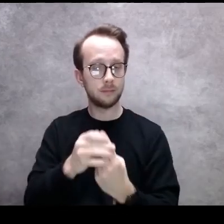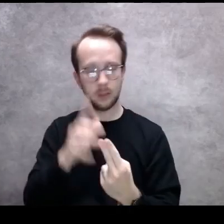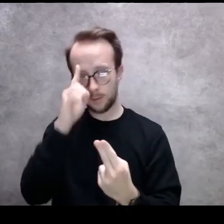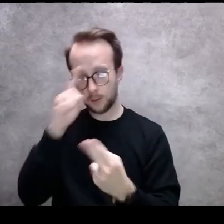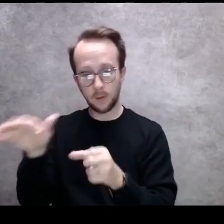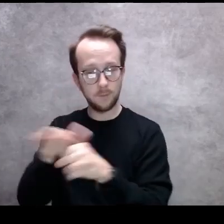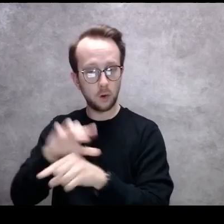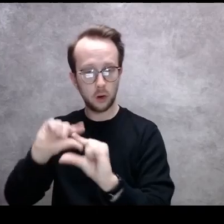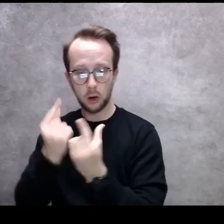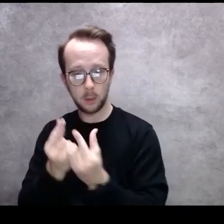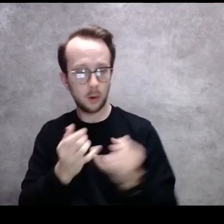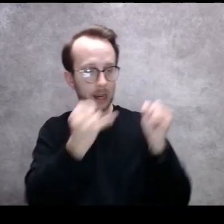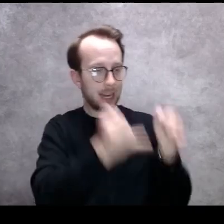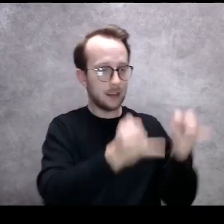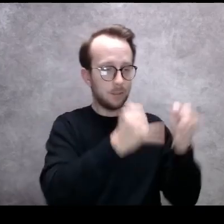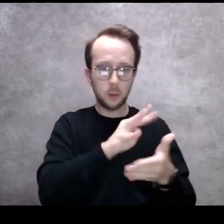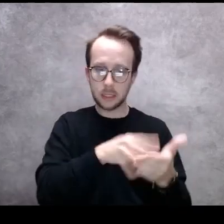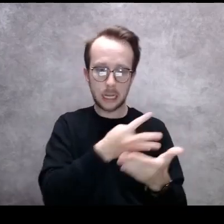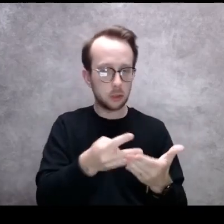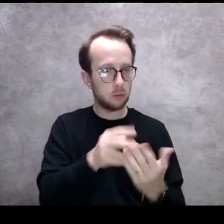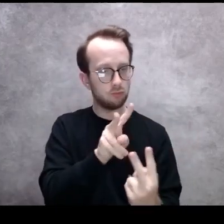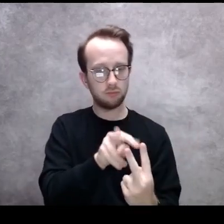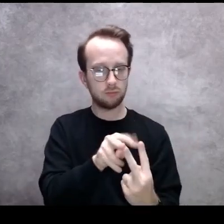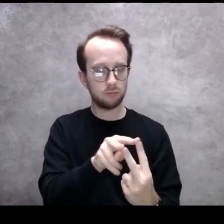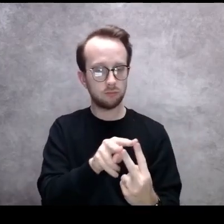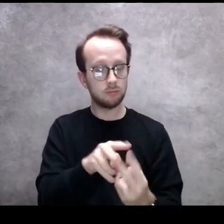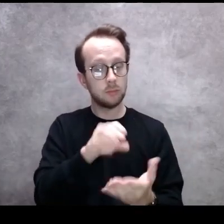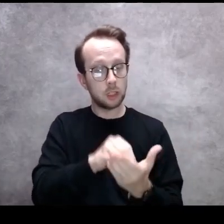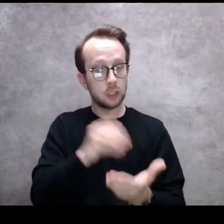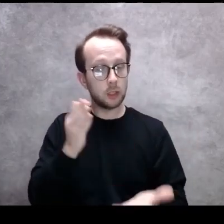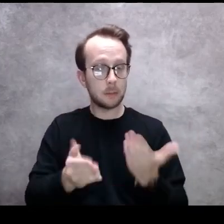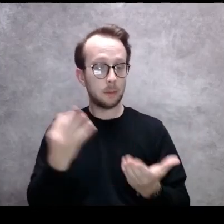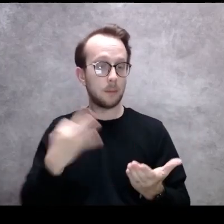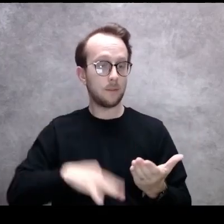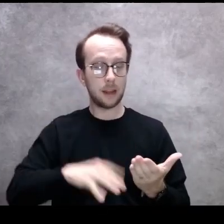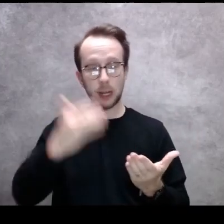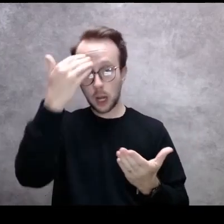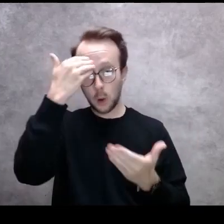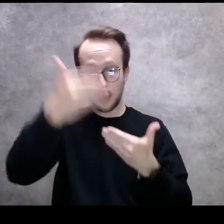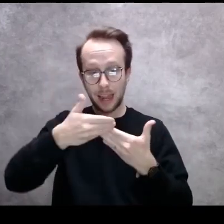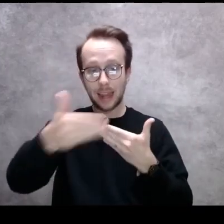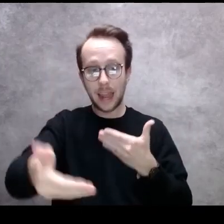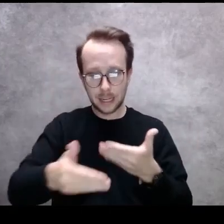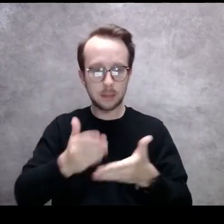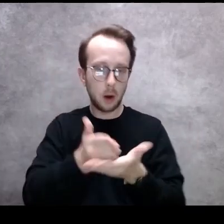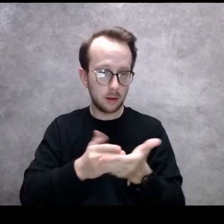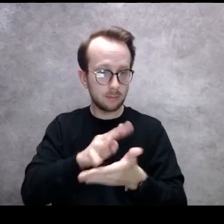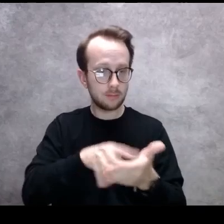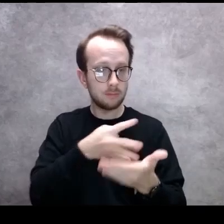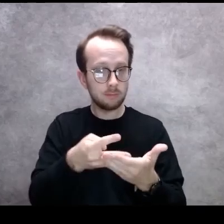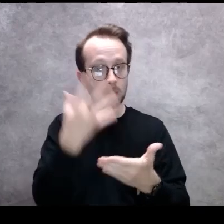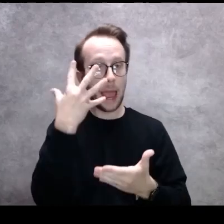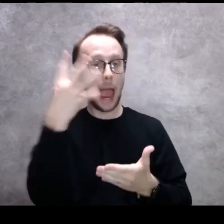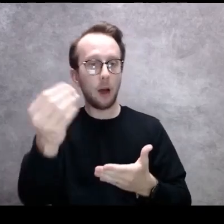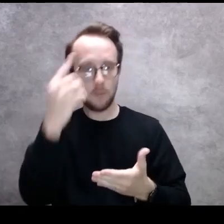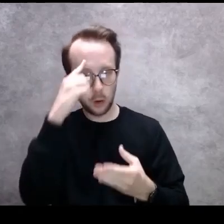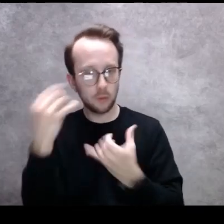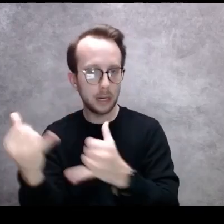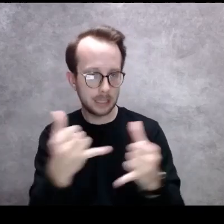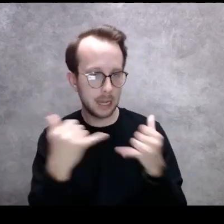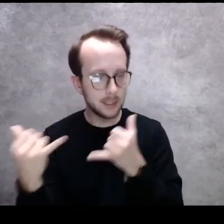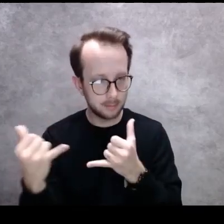individual schedule. Students may benefit from not only knowing that the next routine is walking to recess, but also